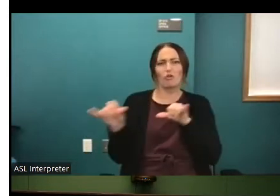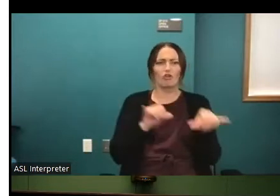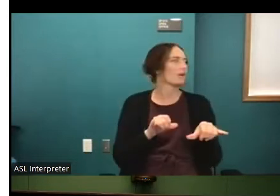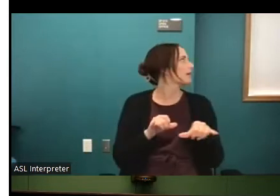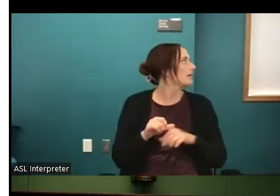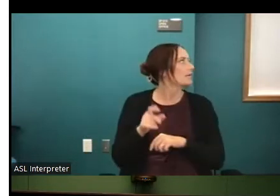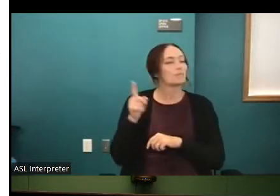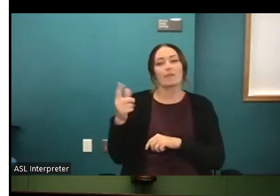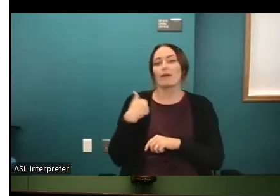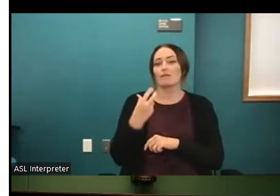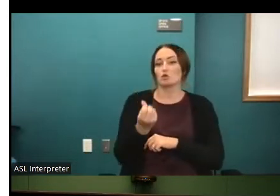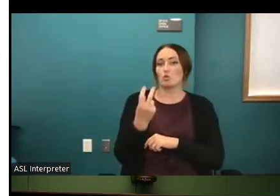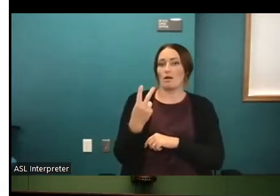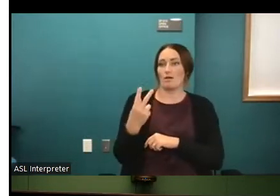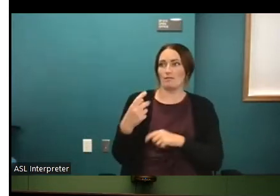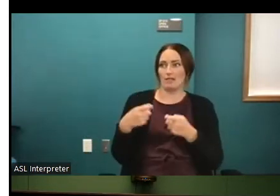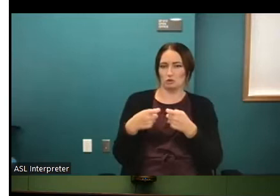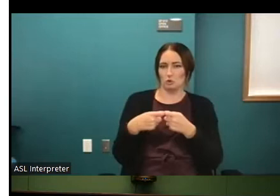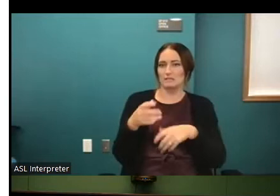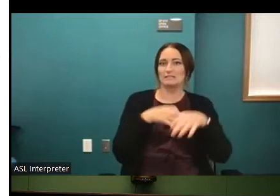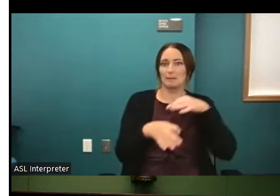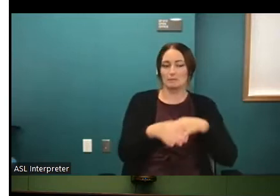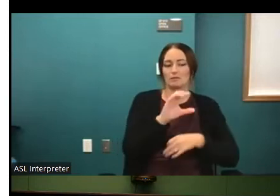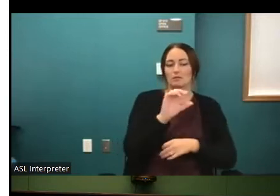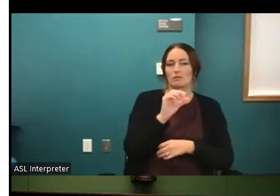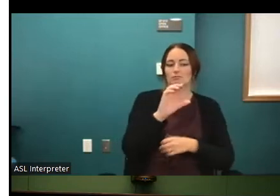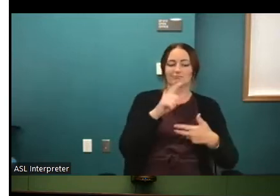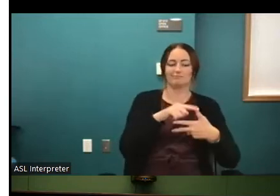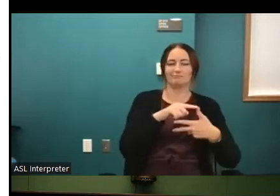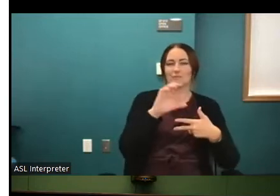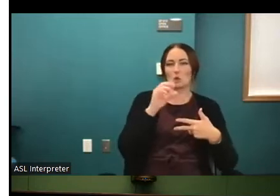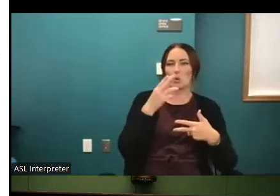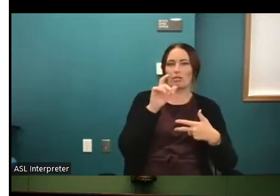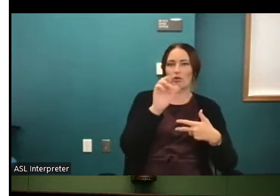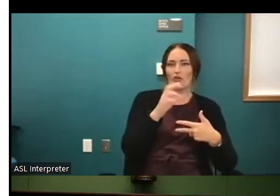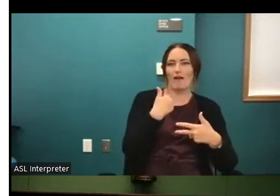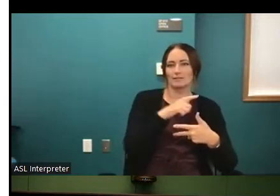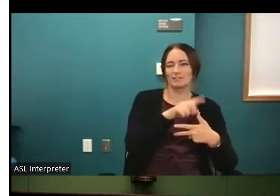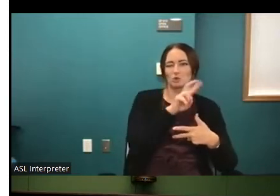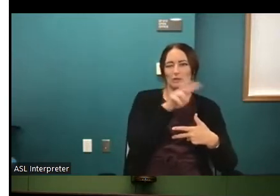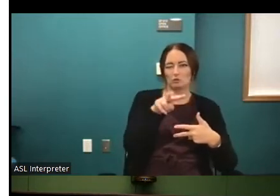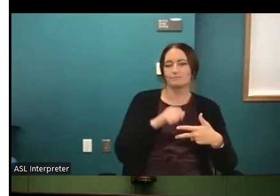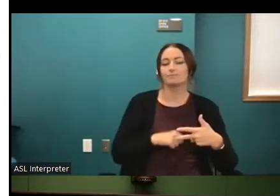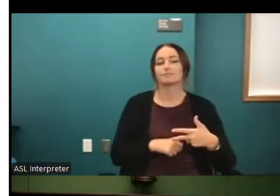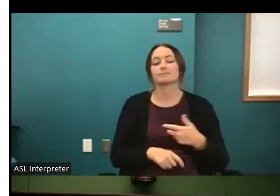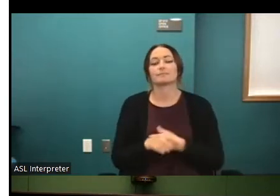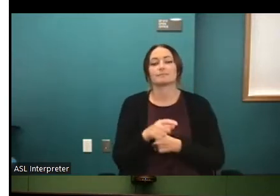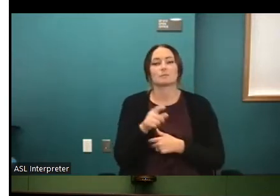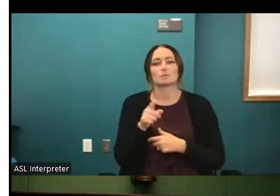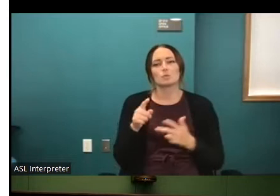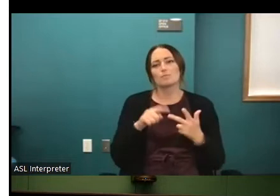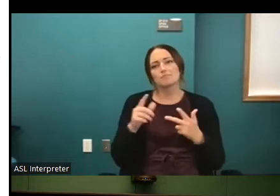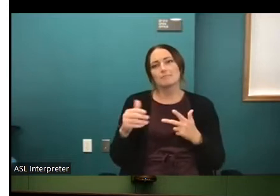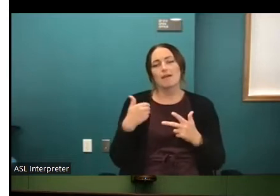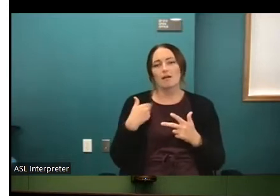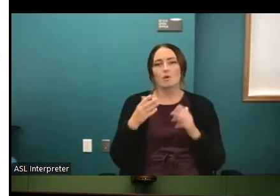have 12 electrodes versus Cochlear has 22. Again, they say like, that's great, it's fine. They have ways of, they sort of